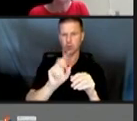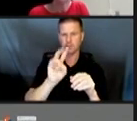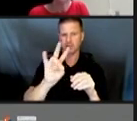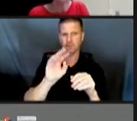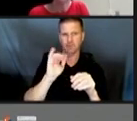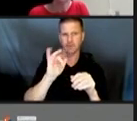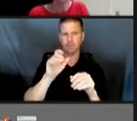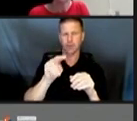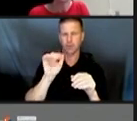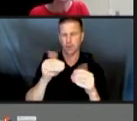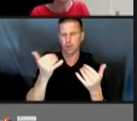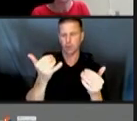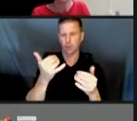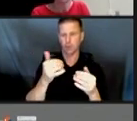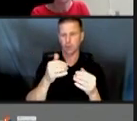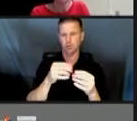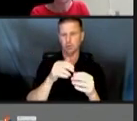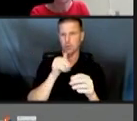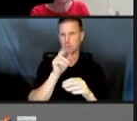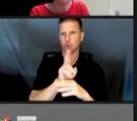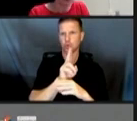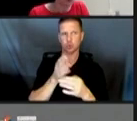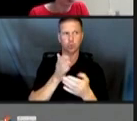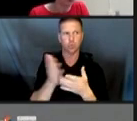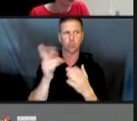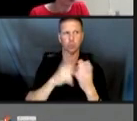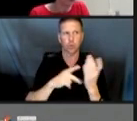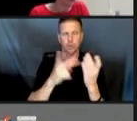1.7 million that's currently unencumbered through the program.